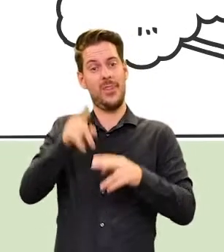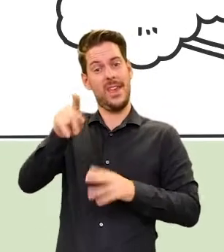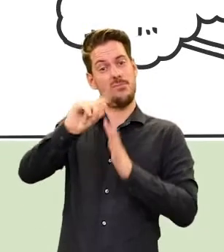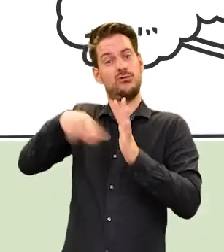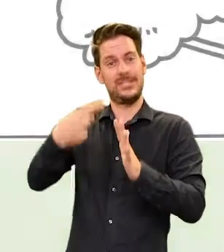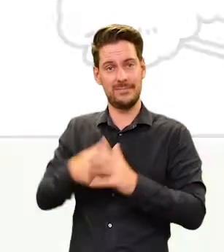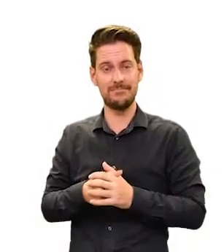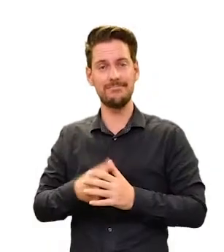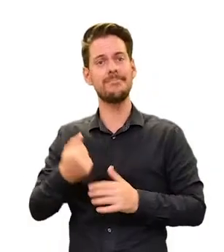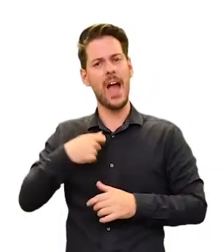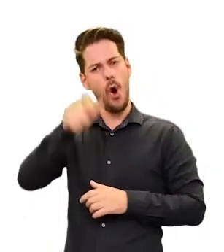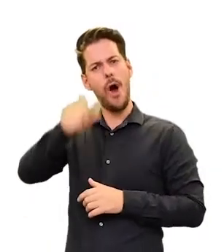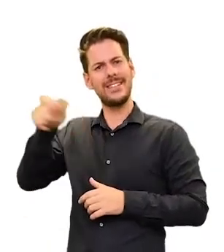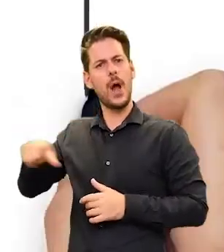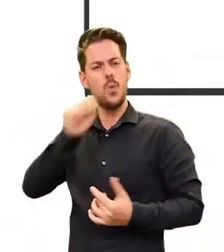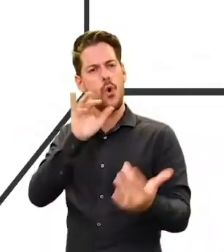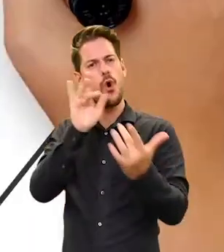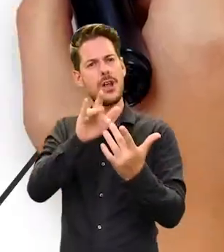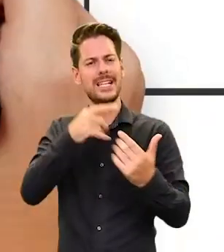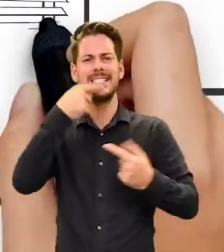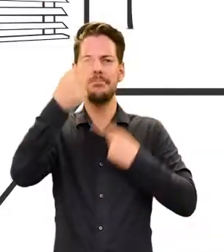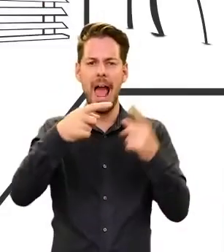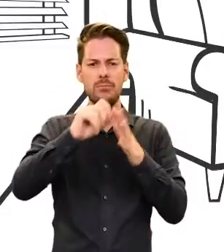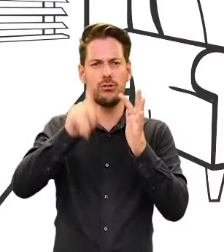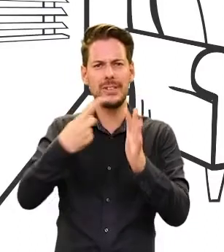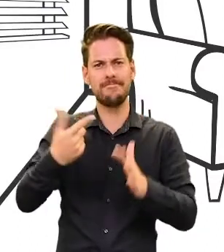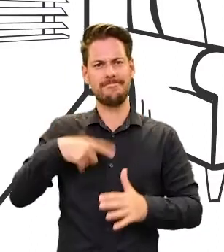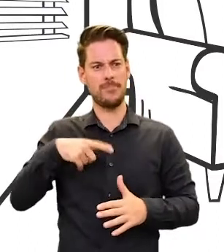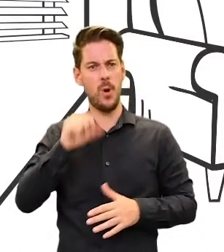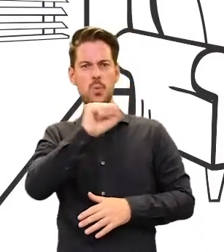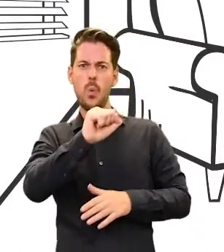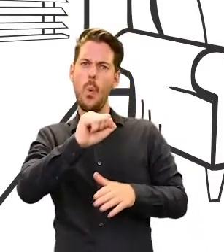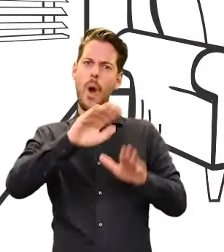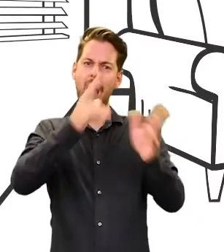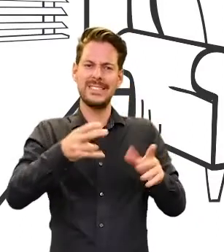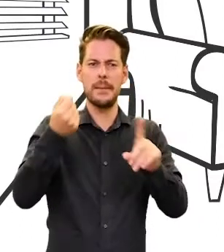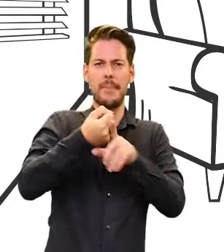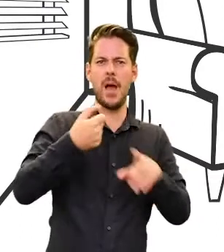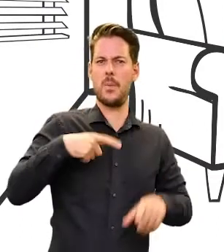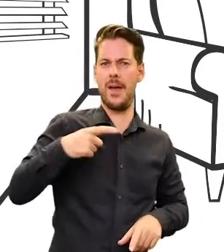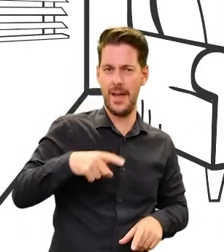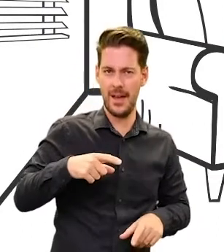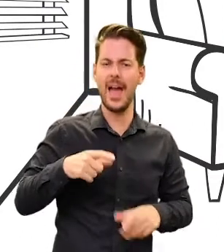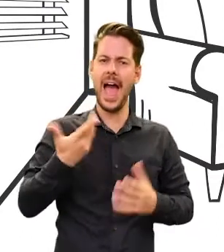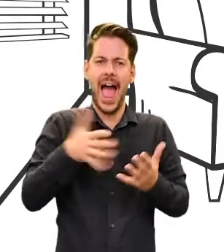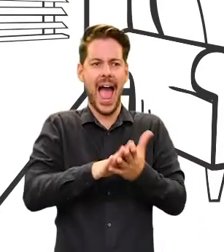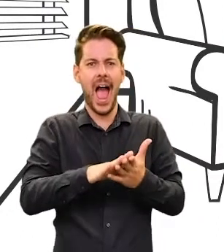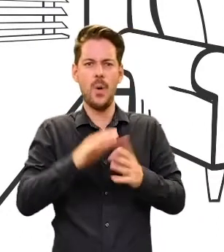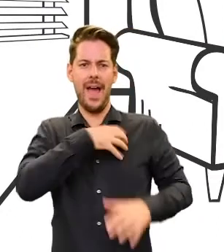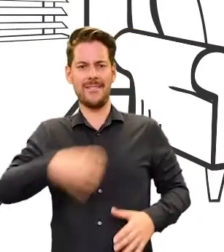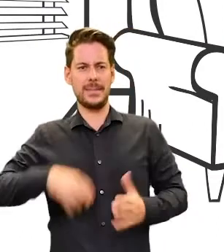transport project, our officers will contact you to explain the project, how your property is impacted, and the property